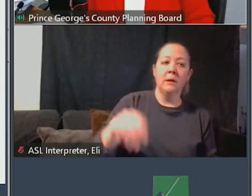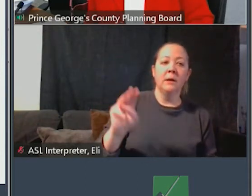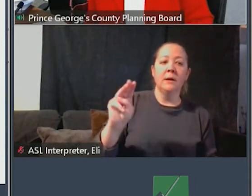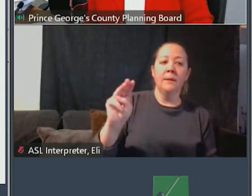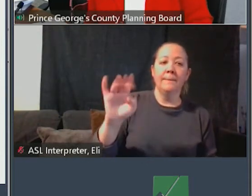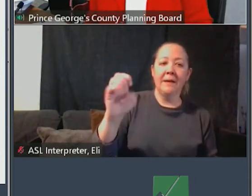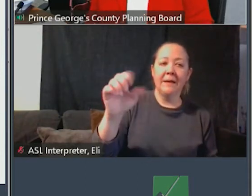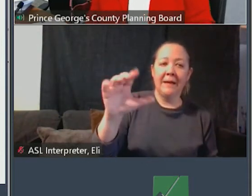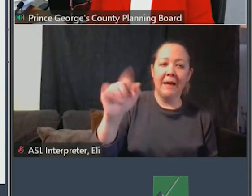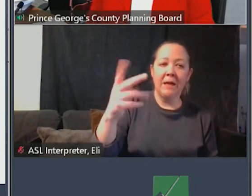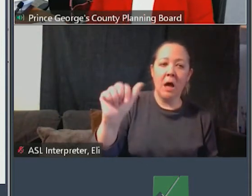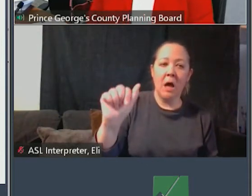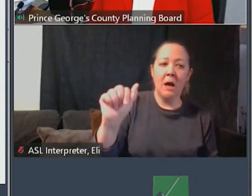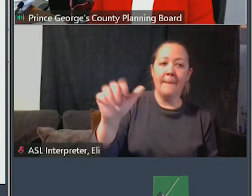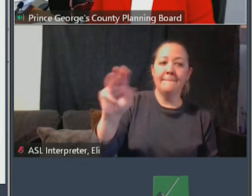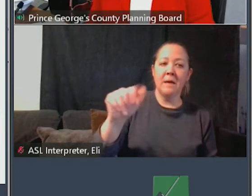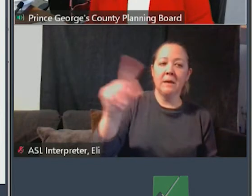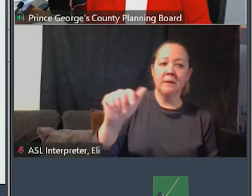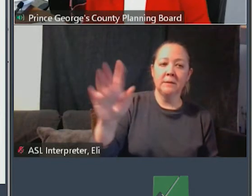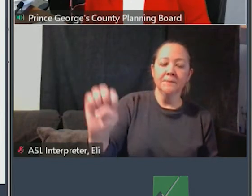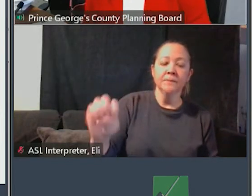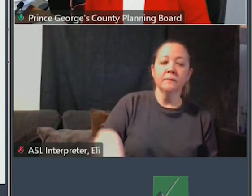Macy Nelson?